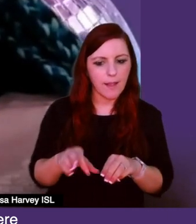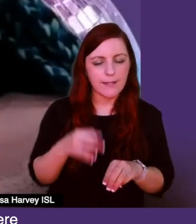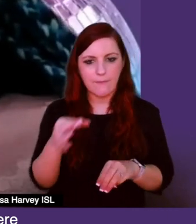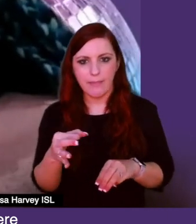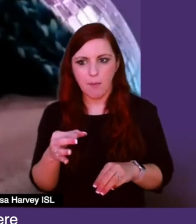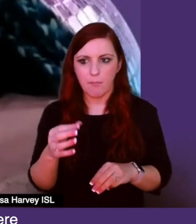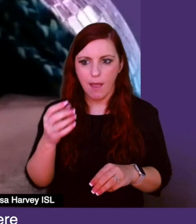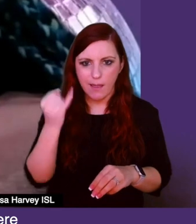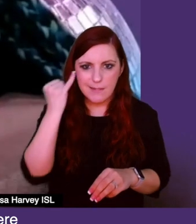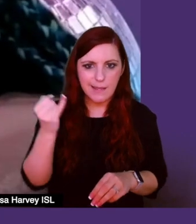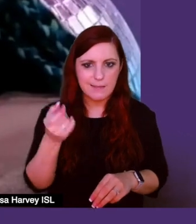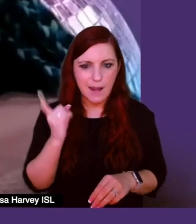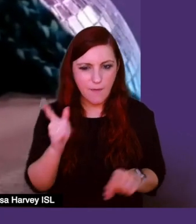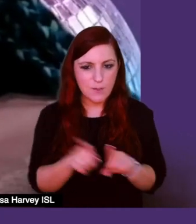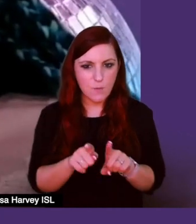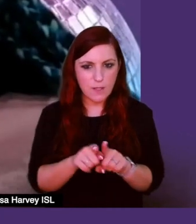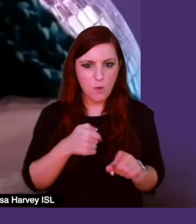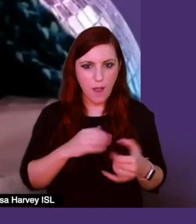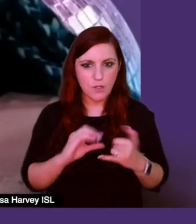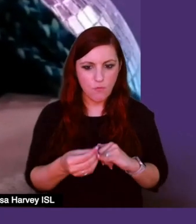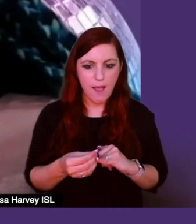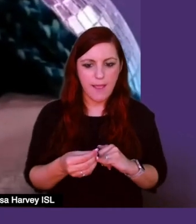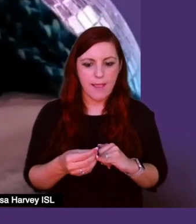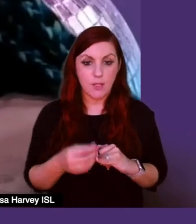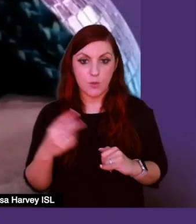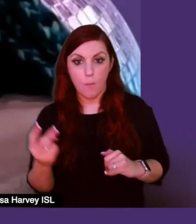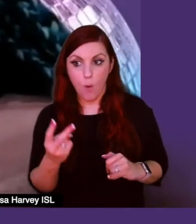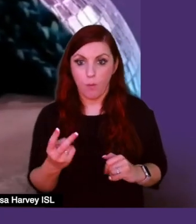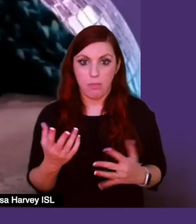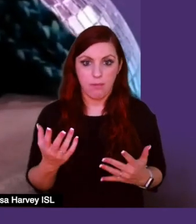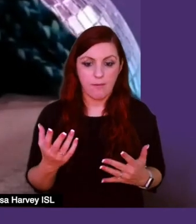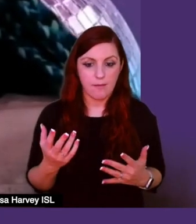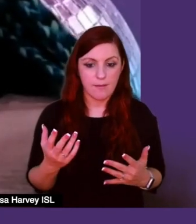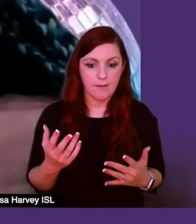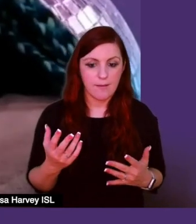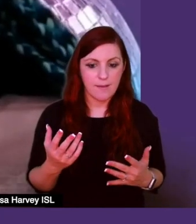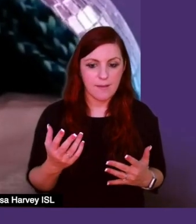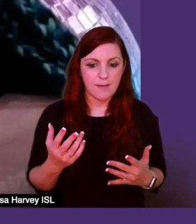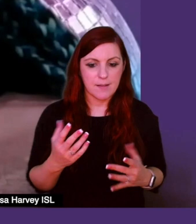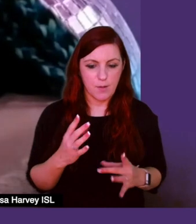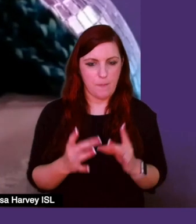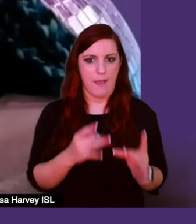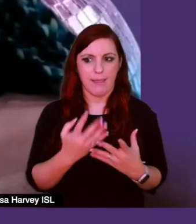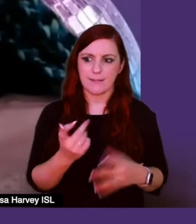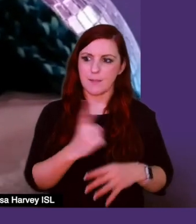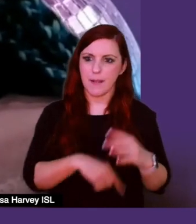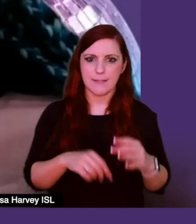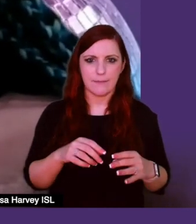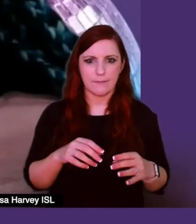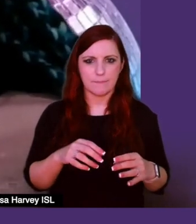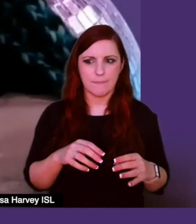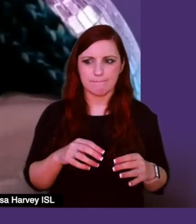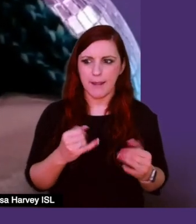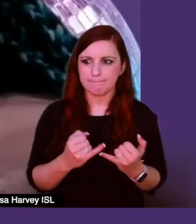go with being disabled. So I try and debunk a lot of those through like humor,